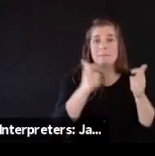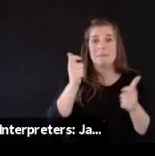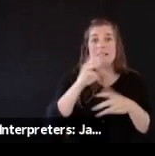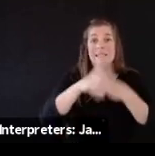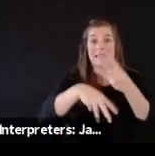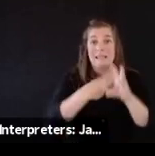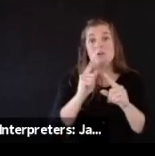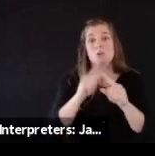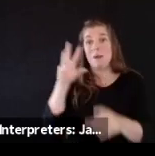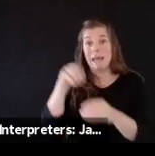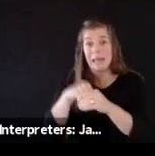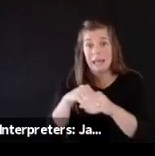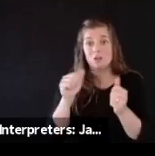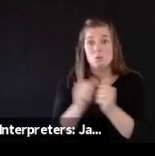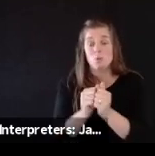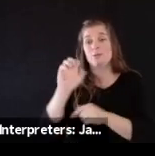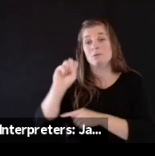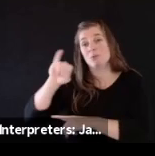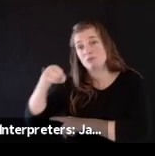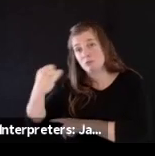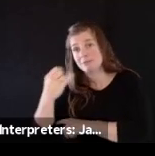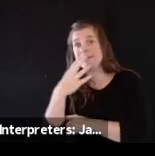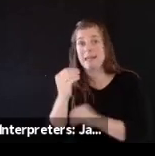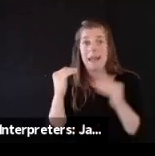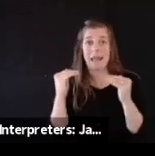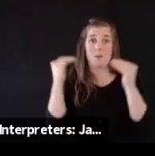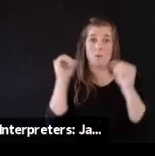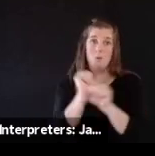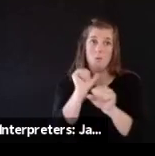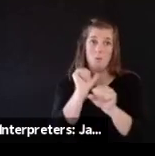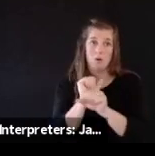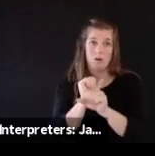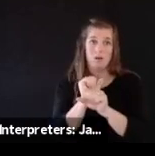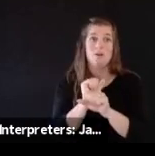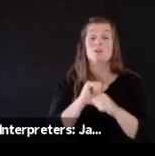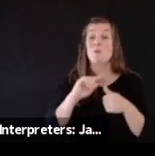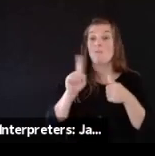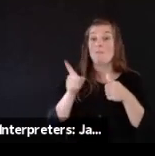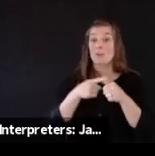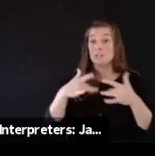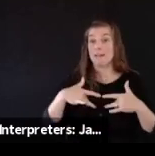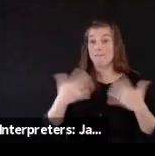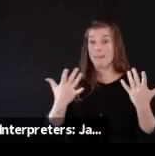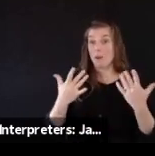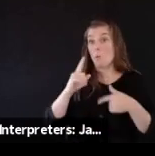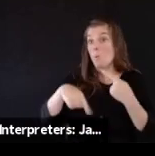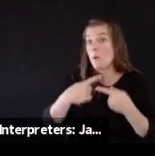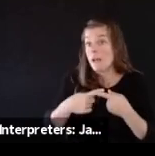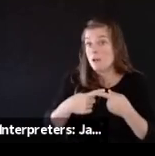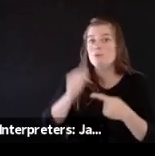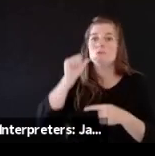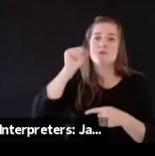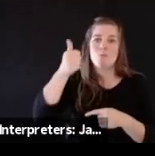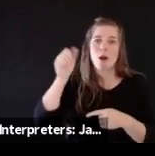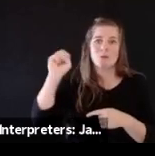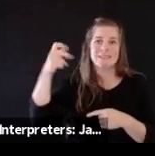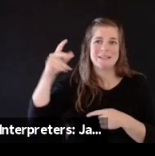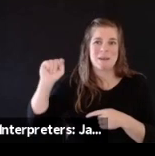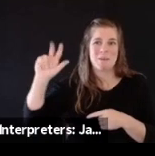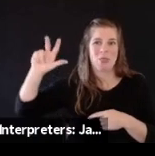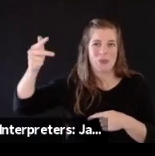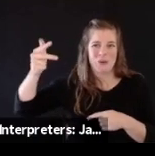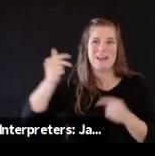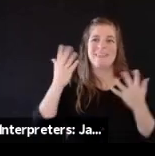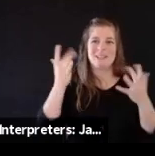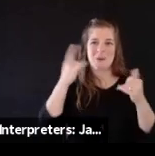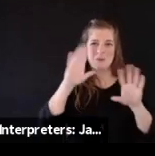engage in social justice and equity work. So our first event will be tomorrow, September 3rd. That's why I wanted to make sure I provided